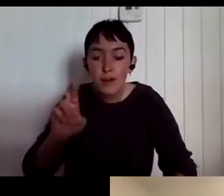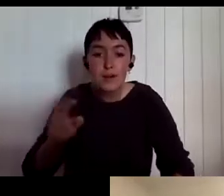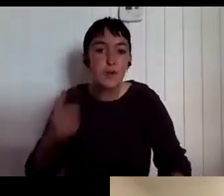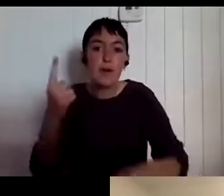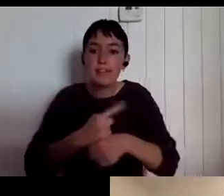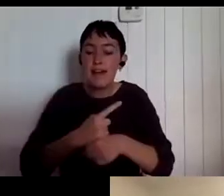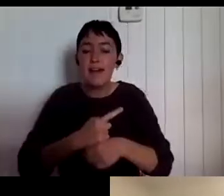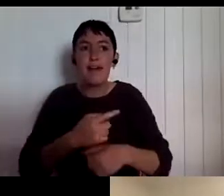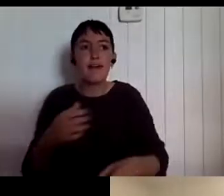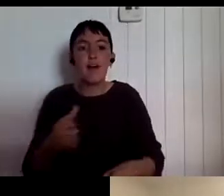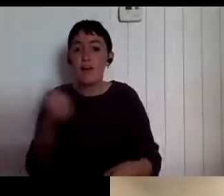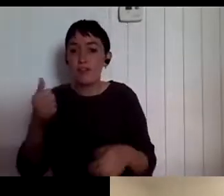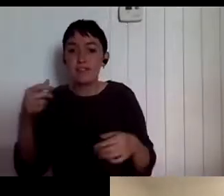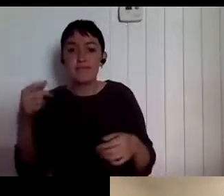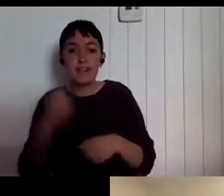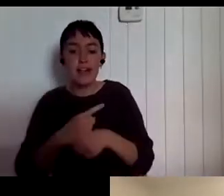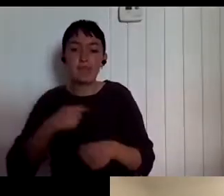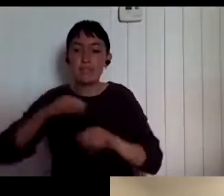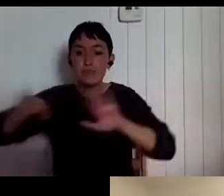of the fun things about being a scientist, for sure.